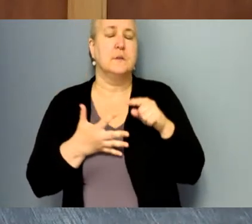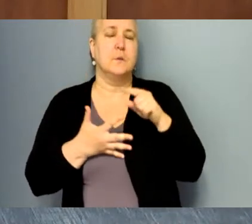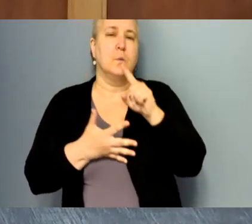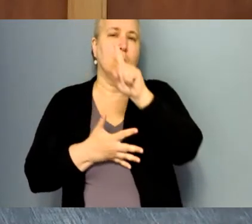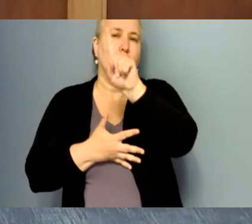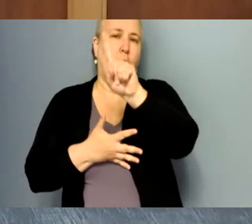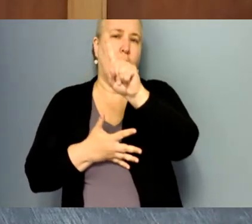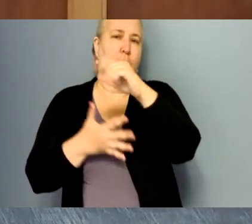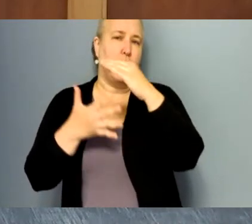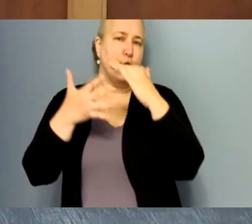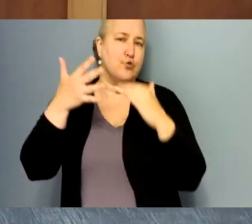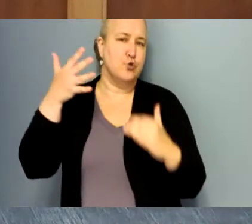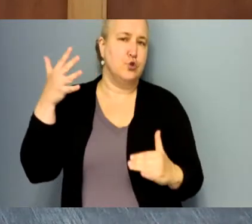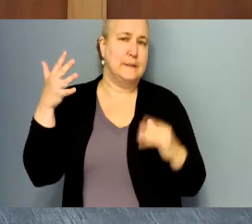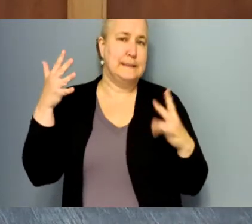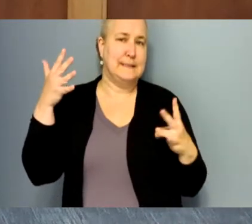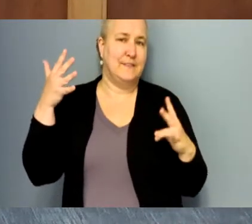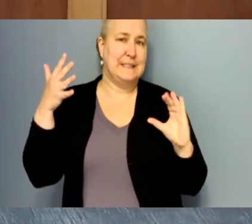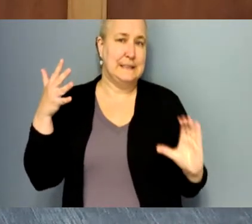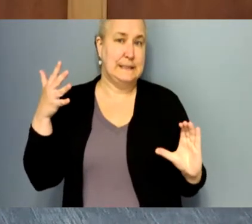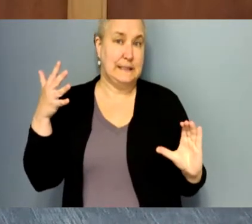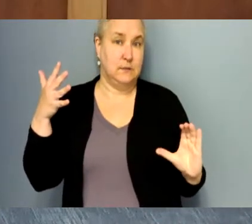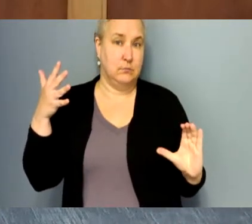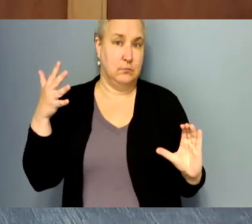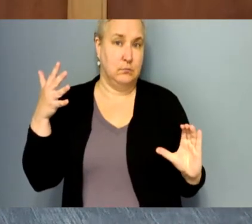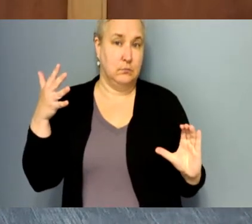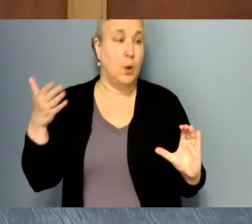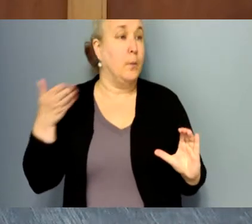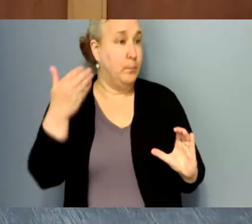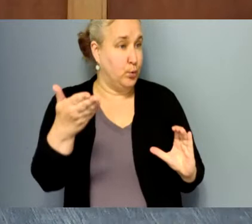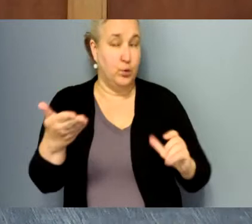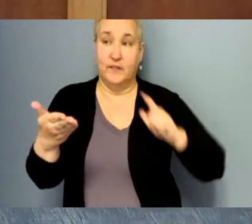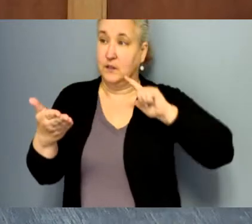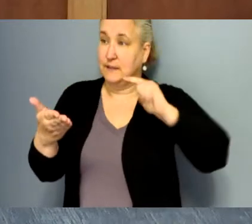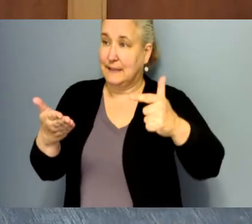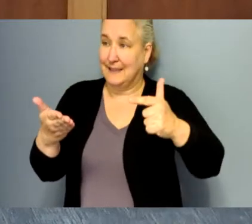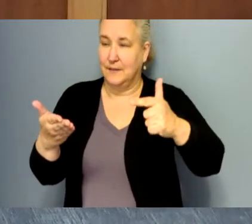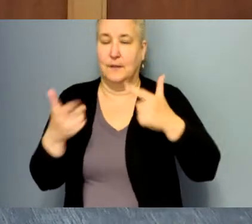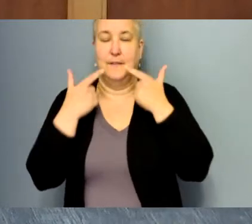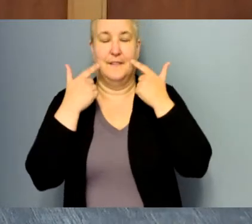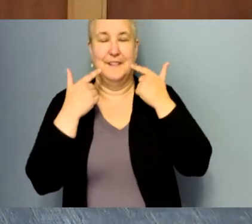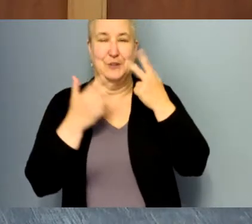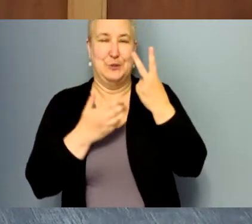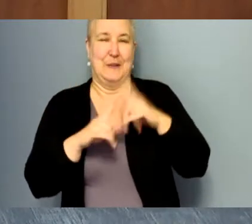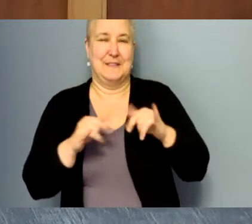through 17C? So moved. Second?